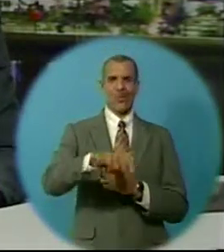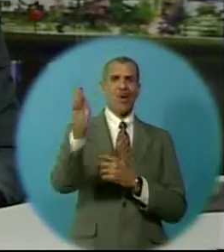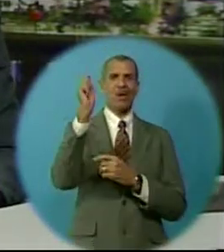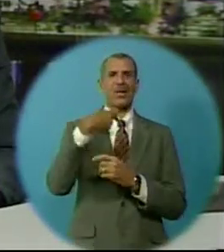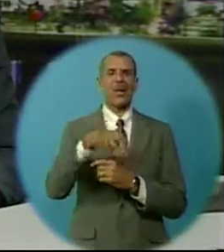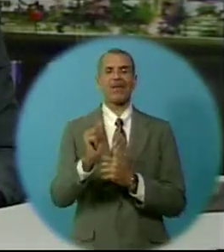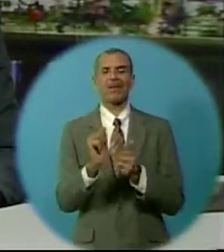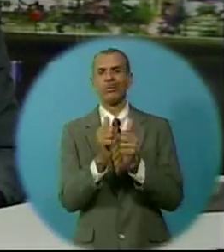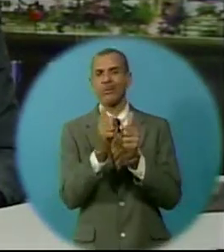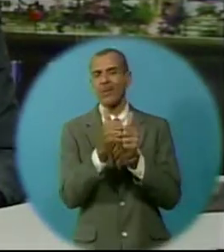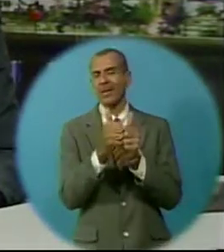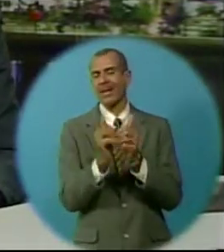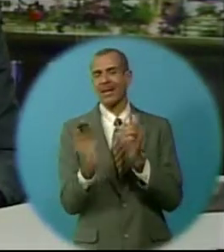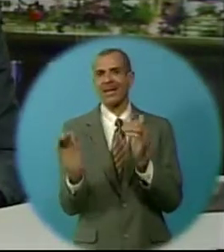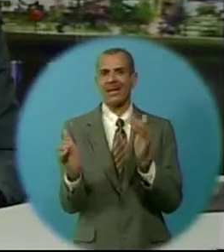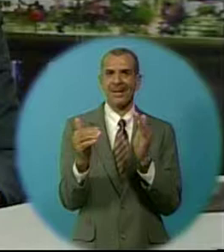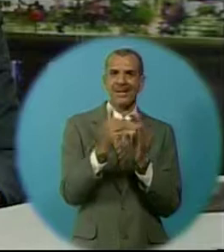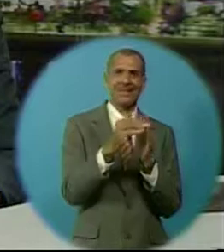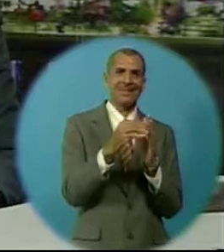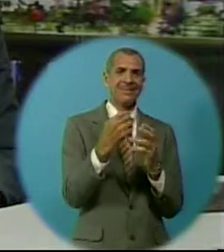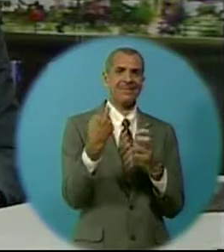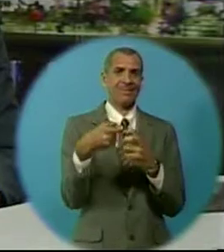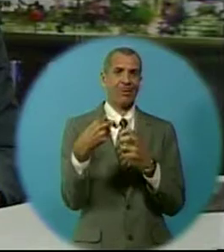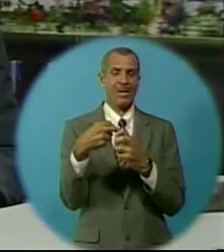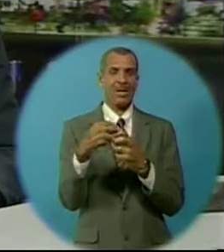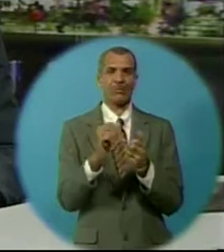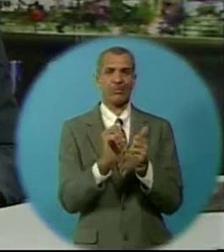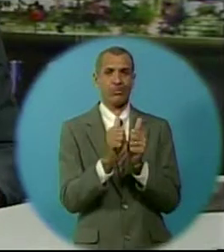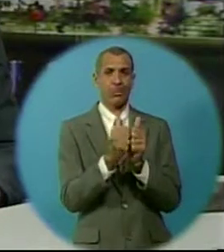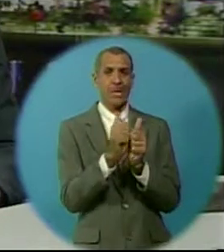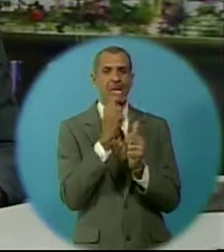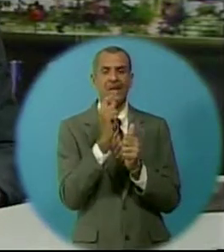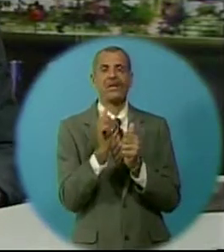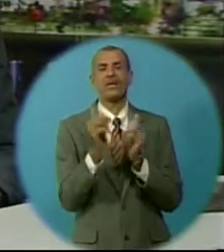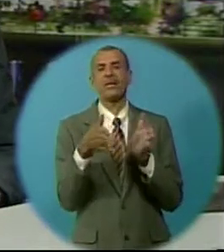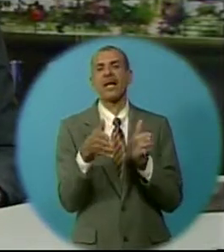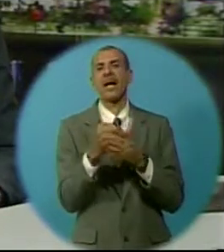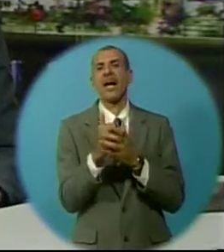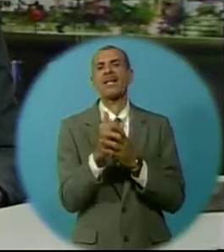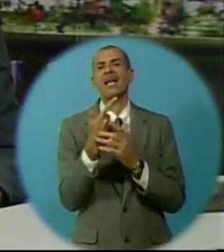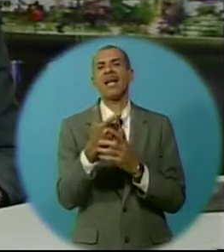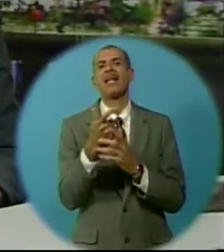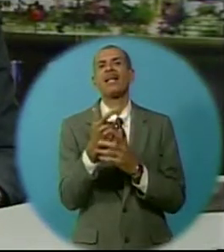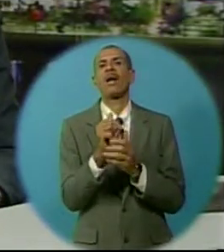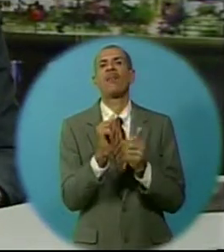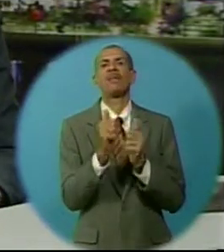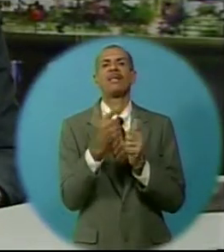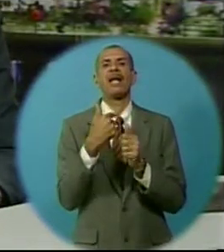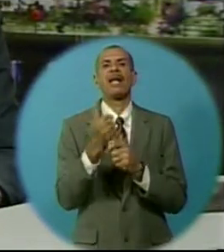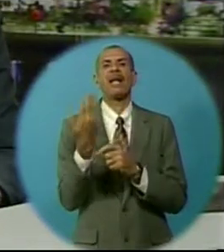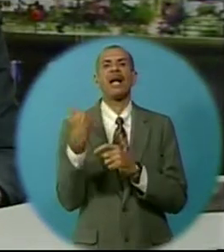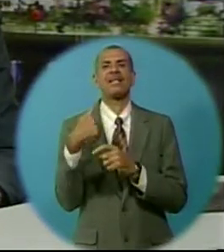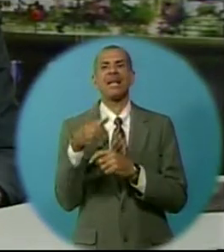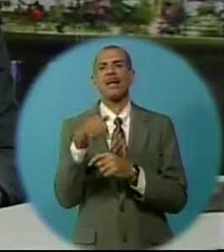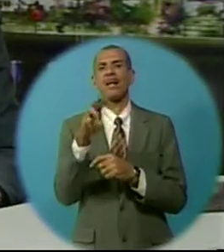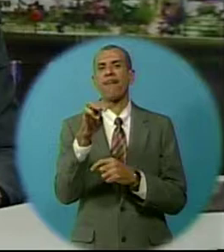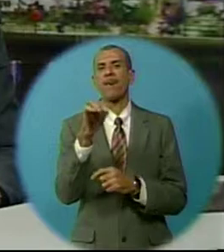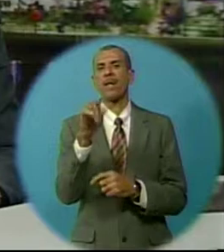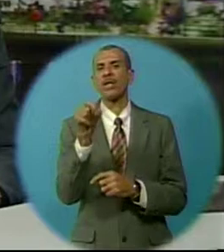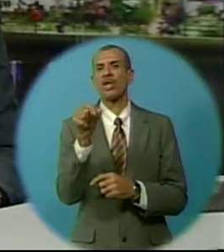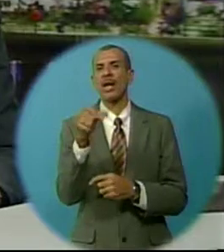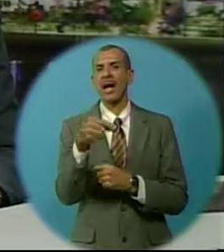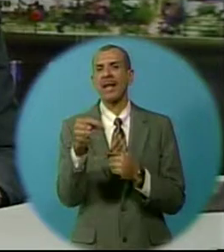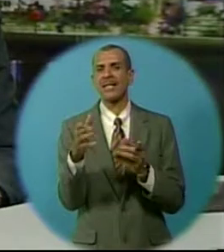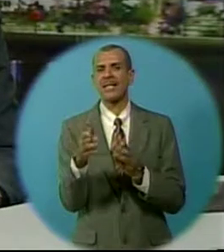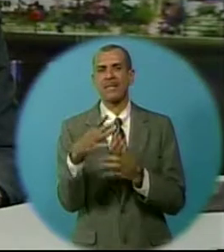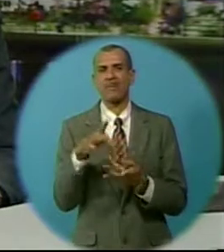players came up against some tough opposition when the Barbados Squash Club hosted exhibition matches last evening at the Marine Gardens. Specially